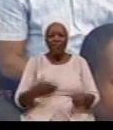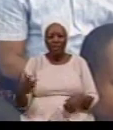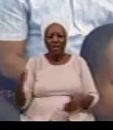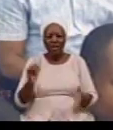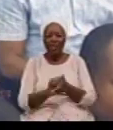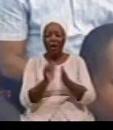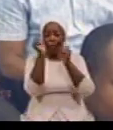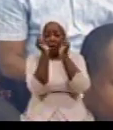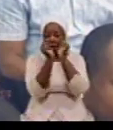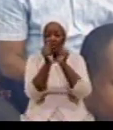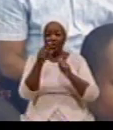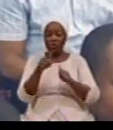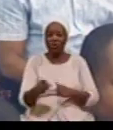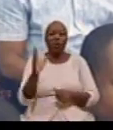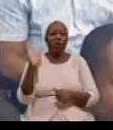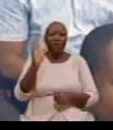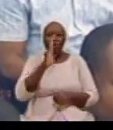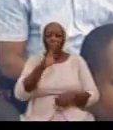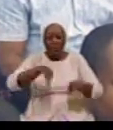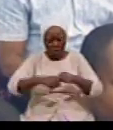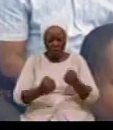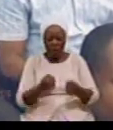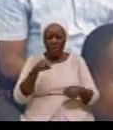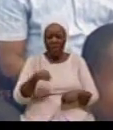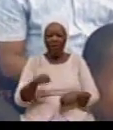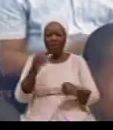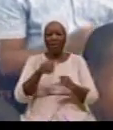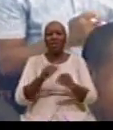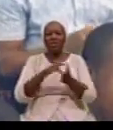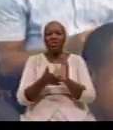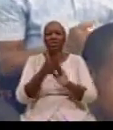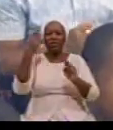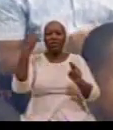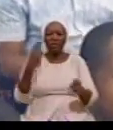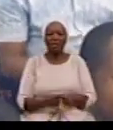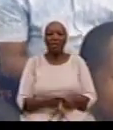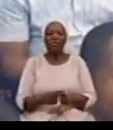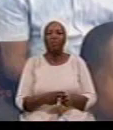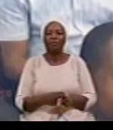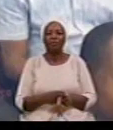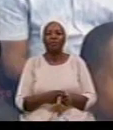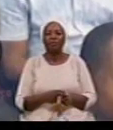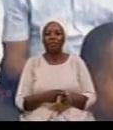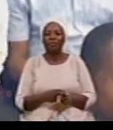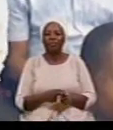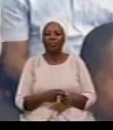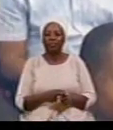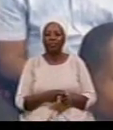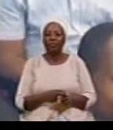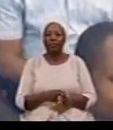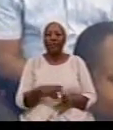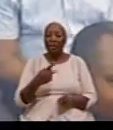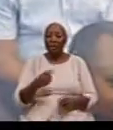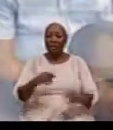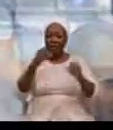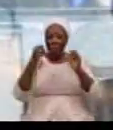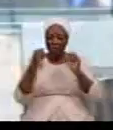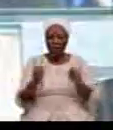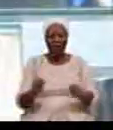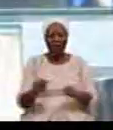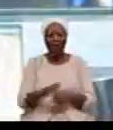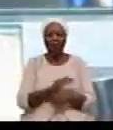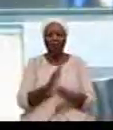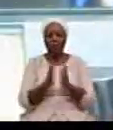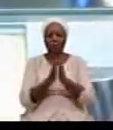you will be broken down in Jesus' name. The powerful prayer